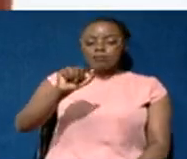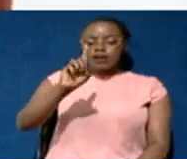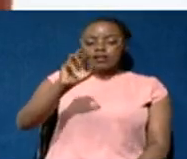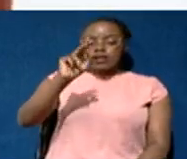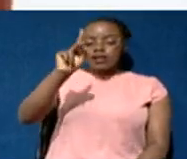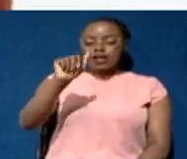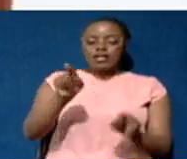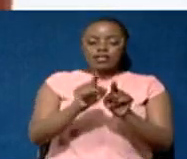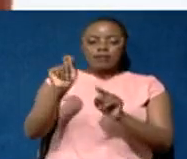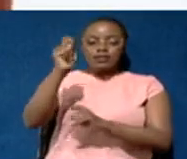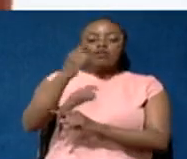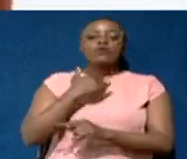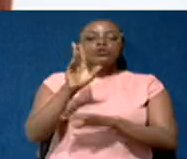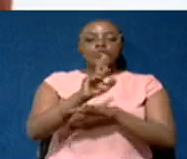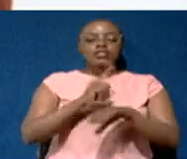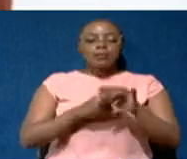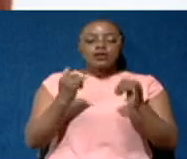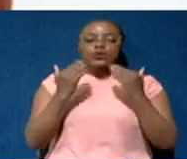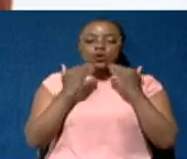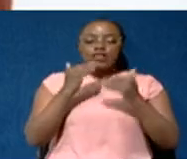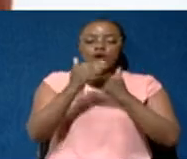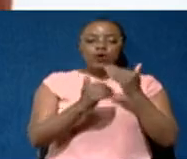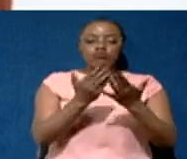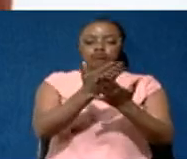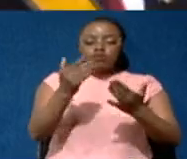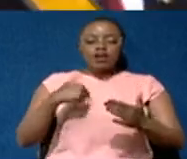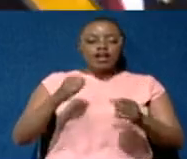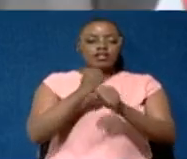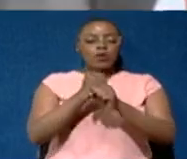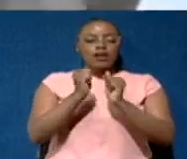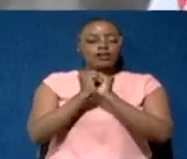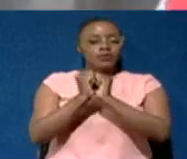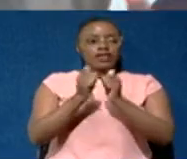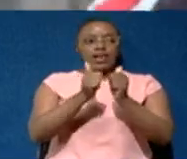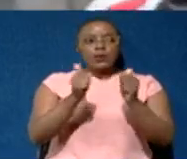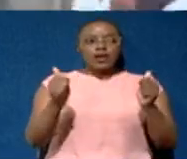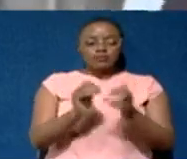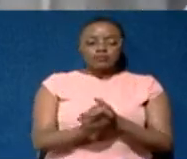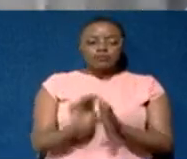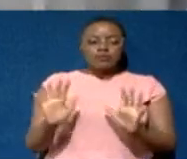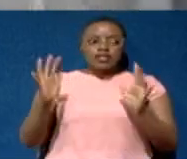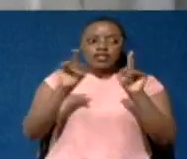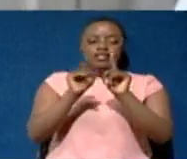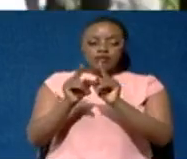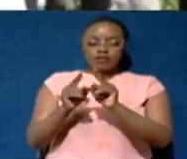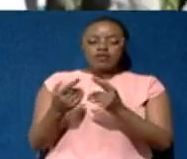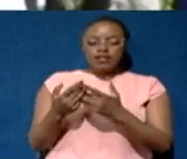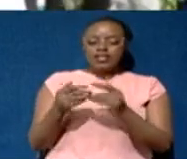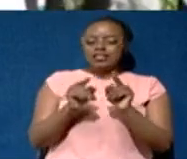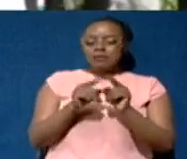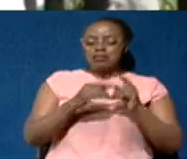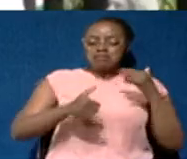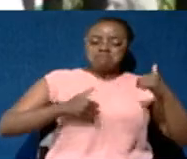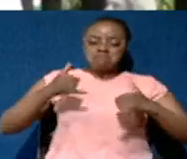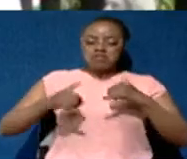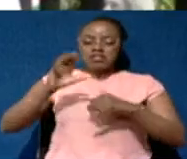president, and I want to take this opportunity to thank each and every one of you. We have worked well together. The ceremony was ostensibly a farewell get-together